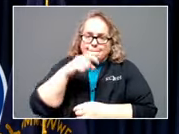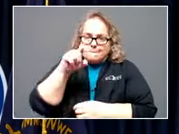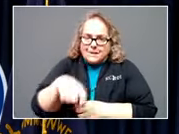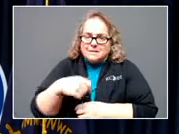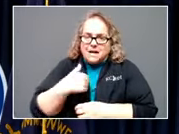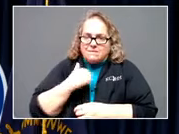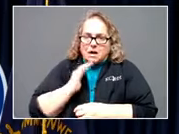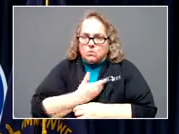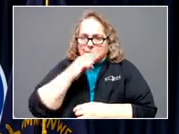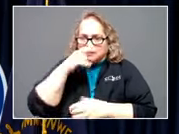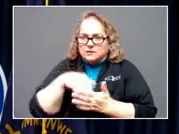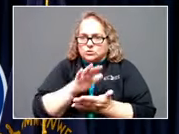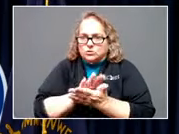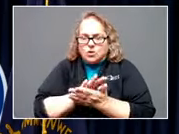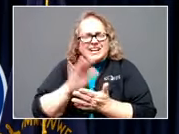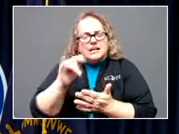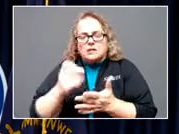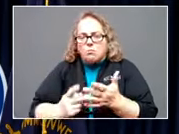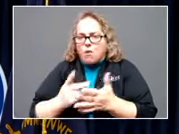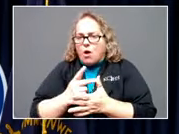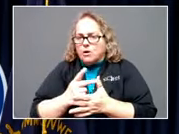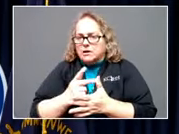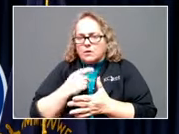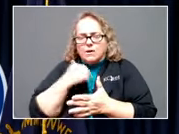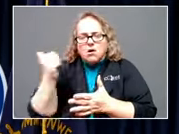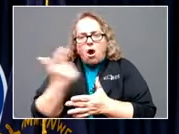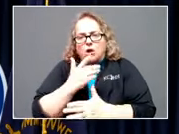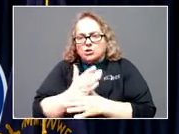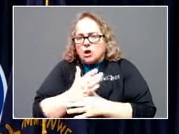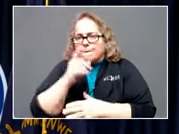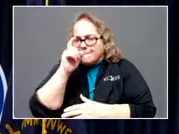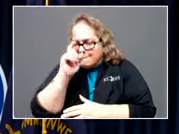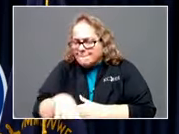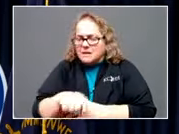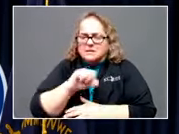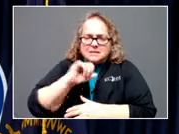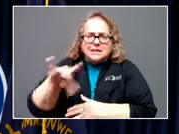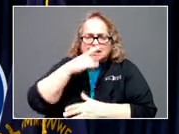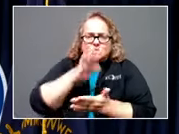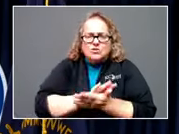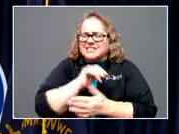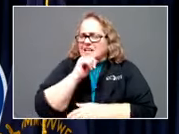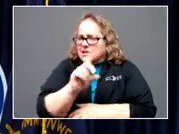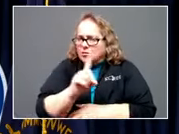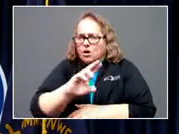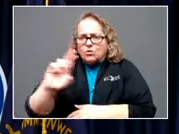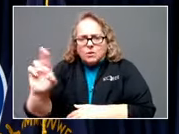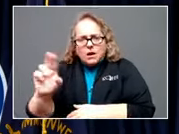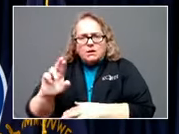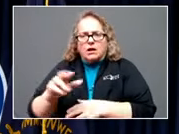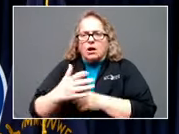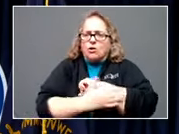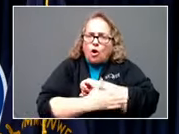all know it's a priority we all share. This is not rural or urban or Democrat or Republican. We all know we need to have our kids in school, and we're